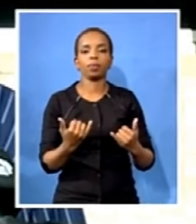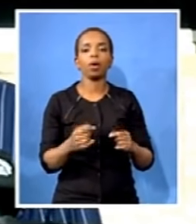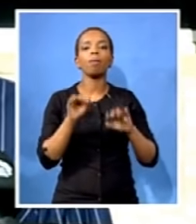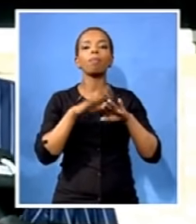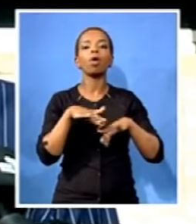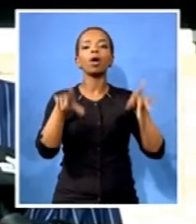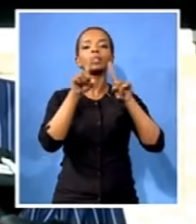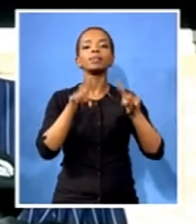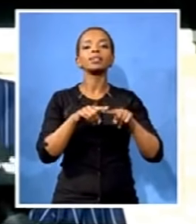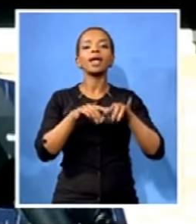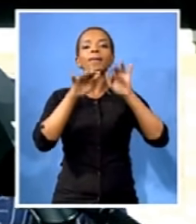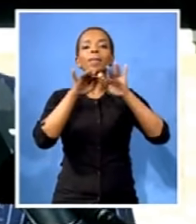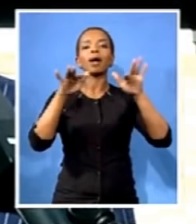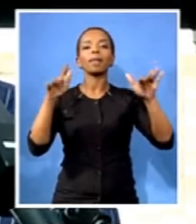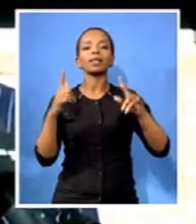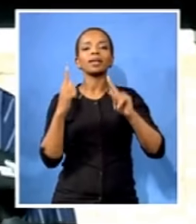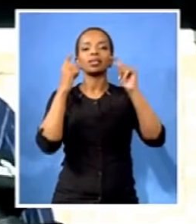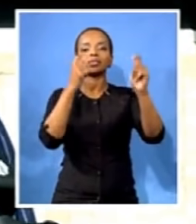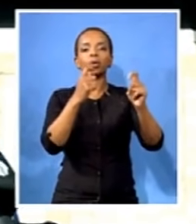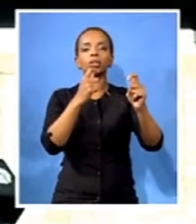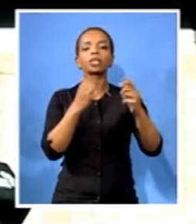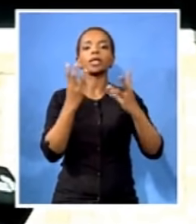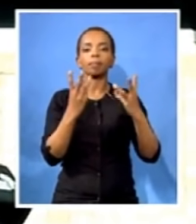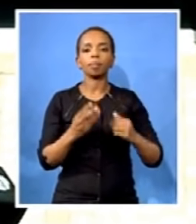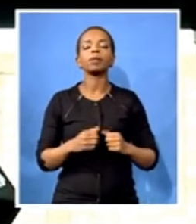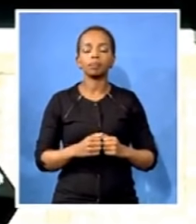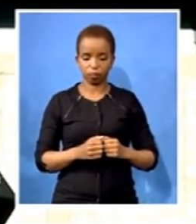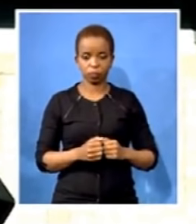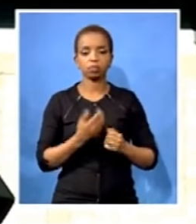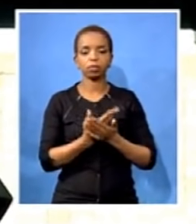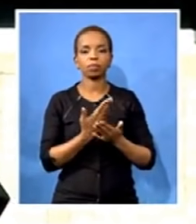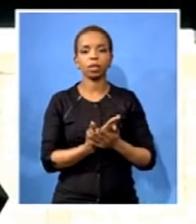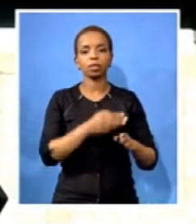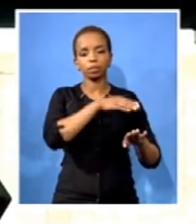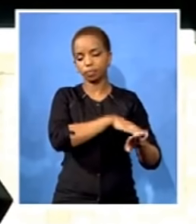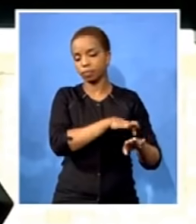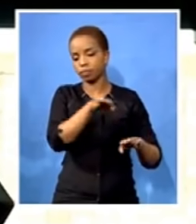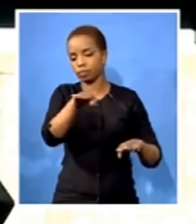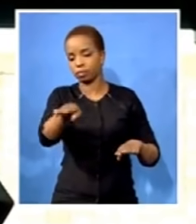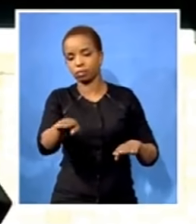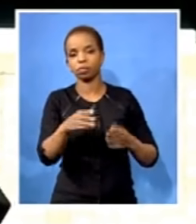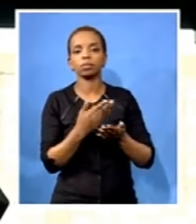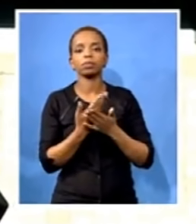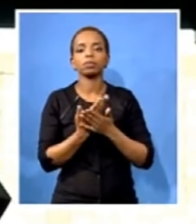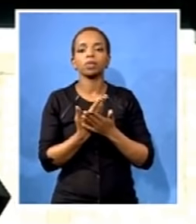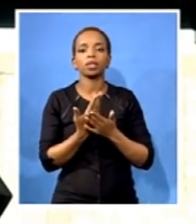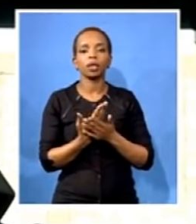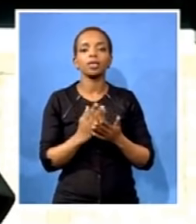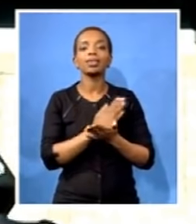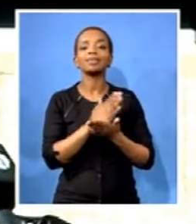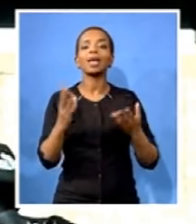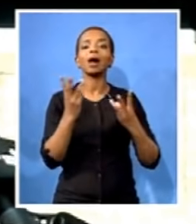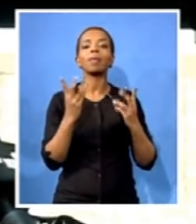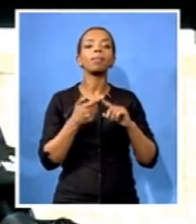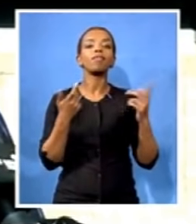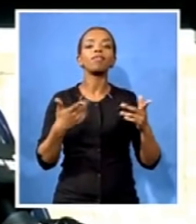for in terms of long distance traveling. There are people who come from Cape Town using buses. There are